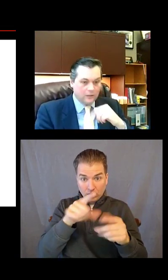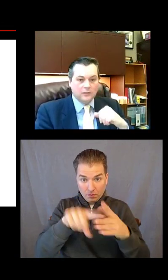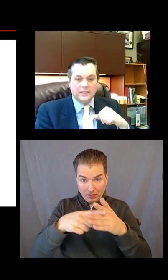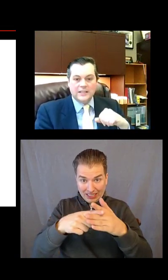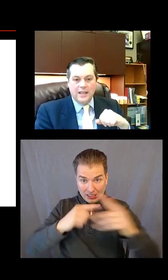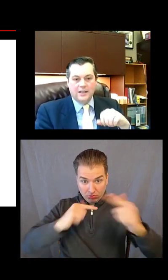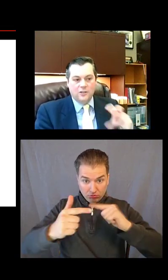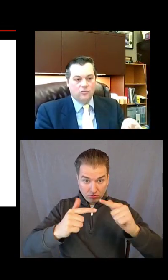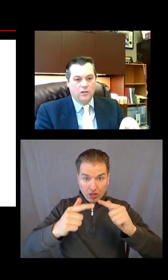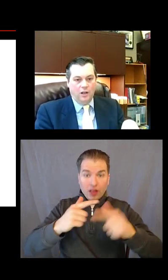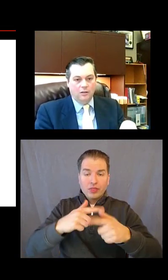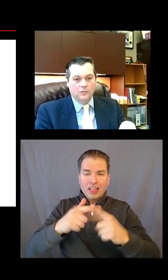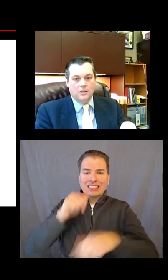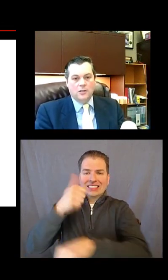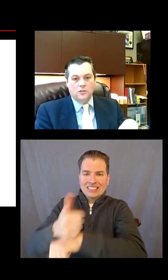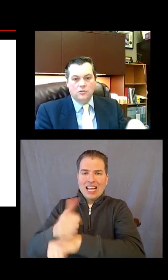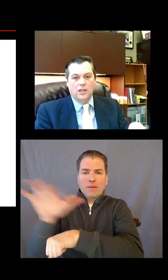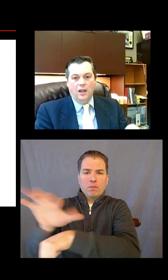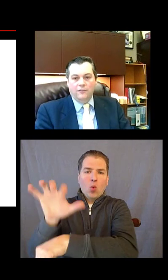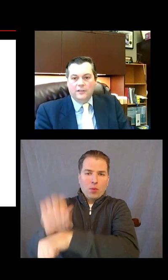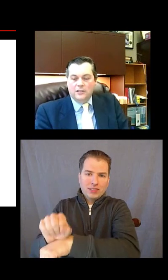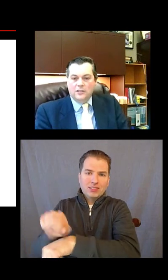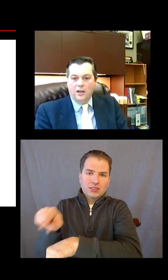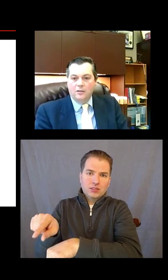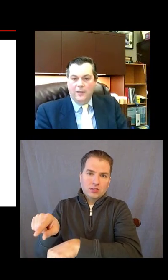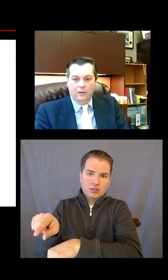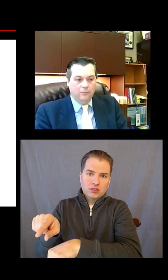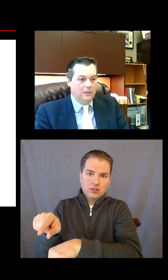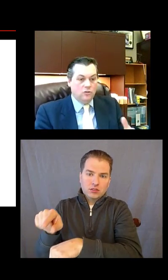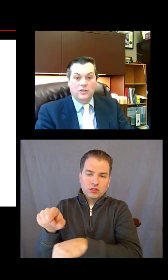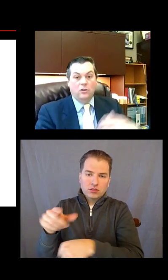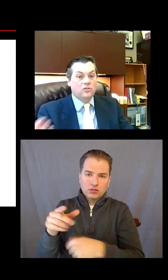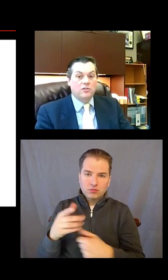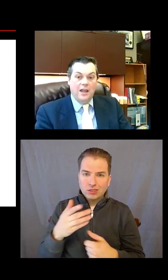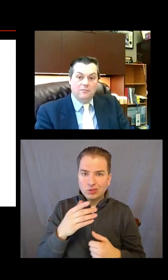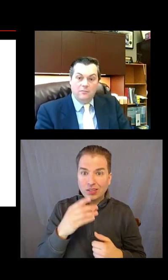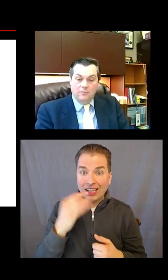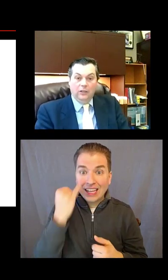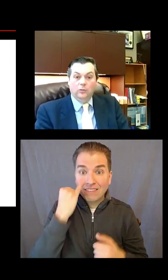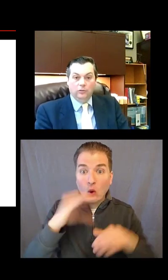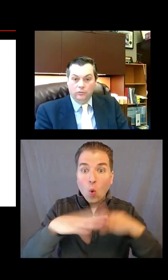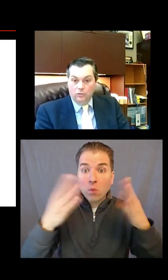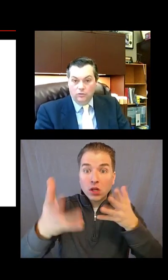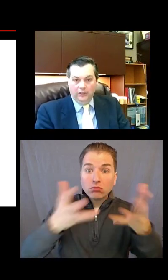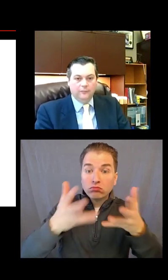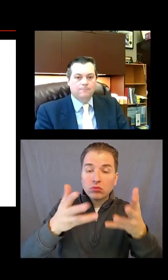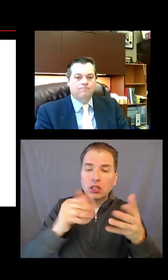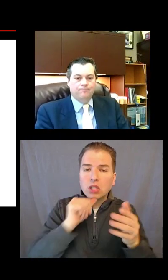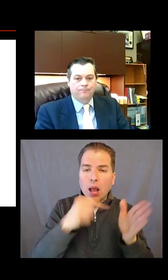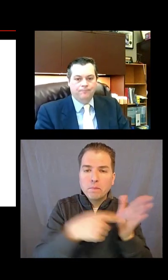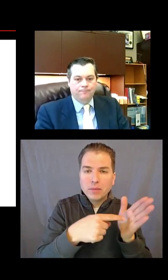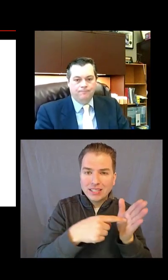We regularly take initial calls to the office to talk about issues, and those are non-billable